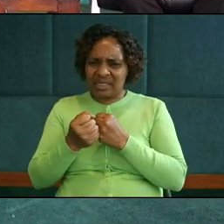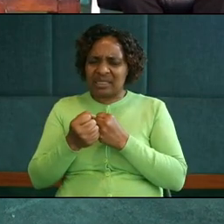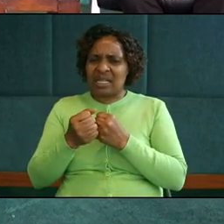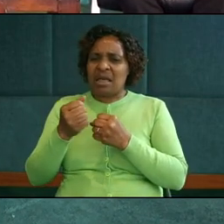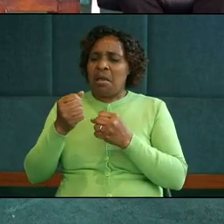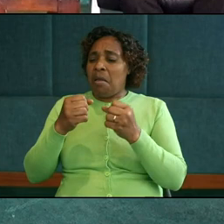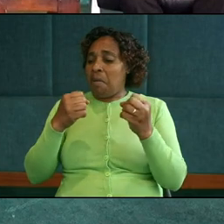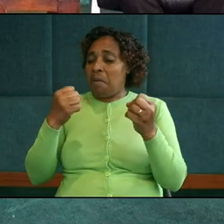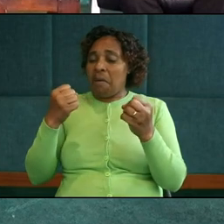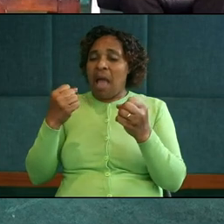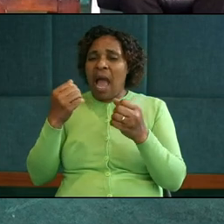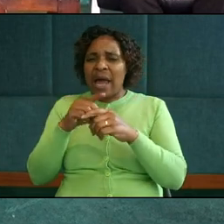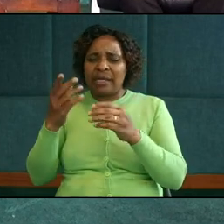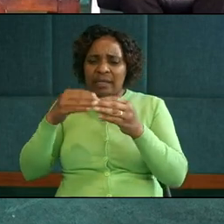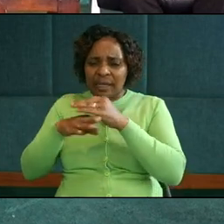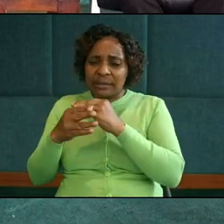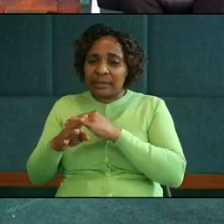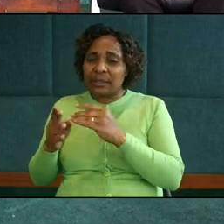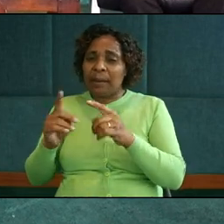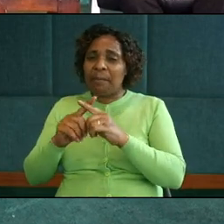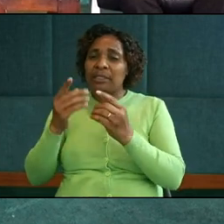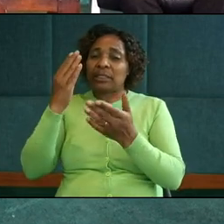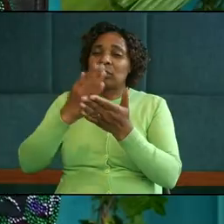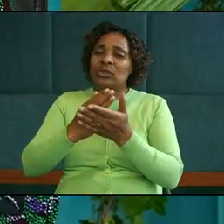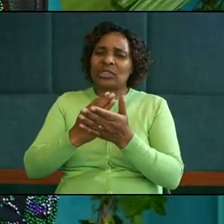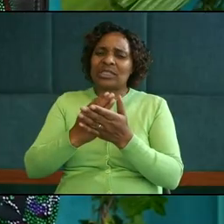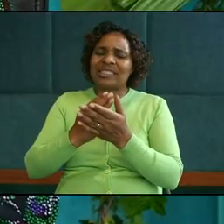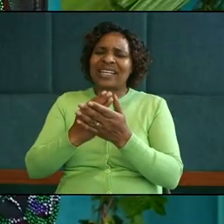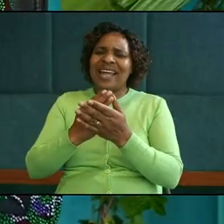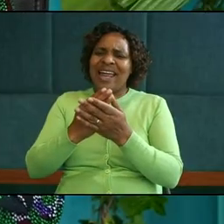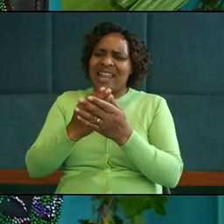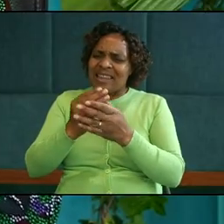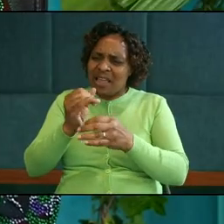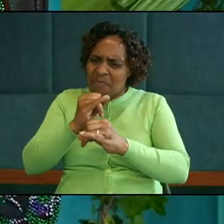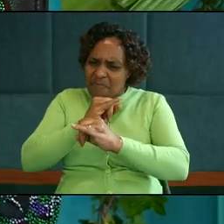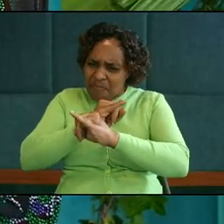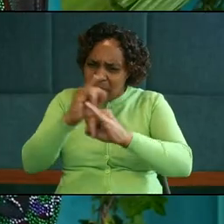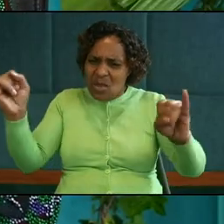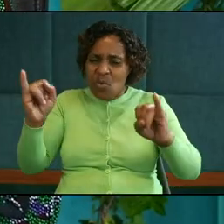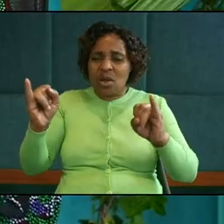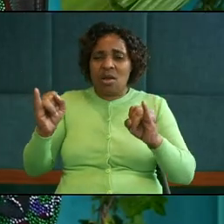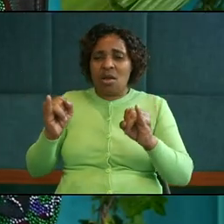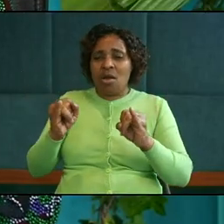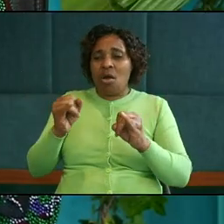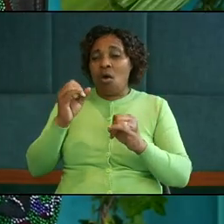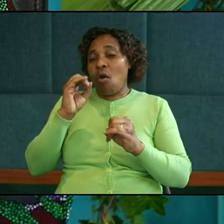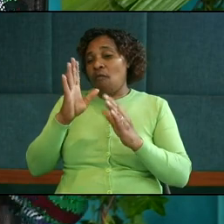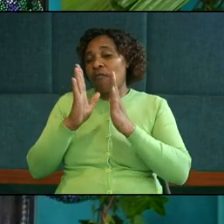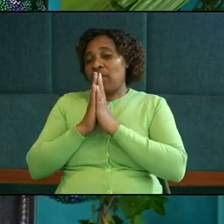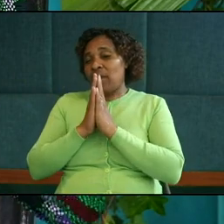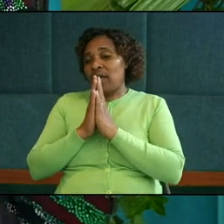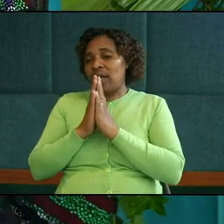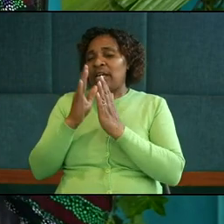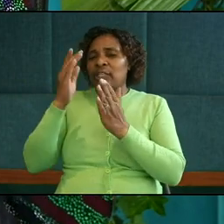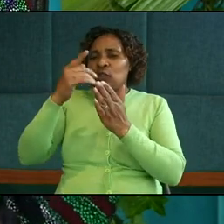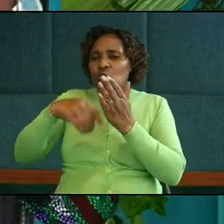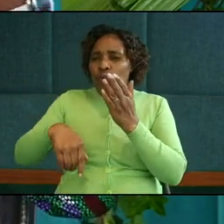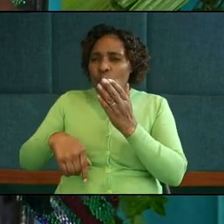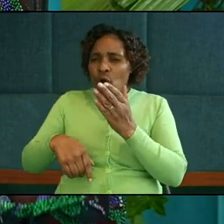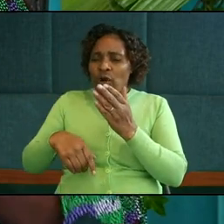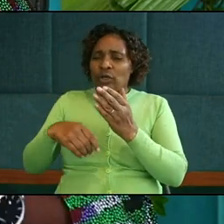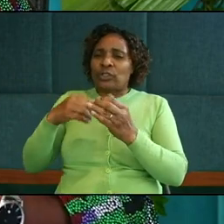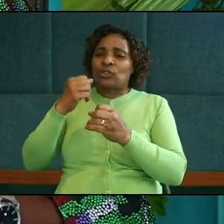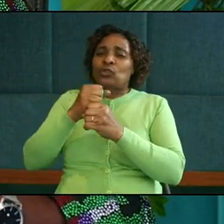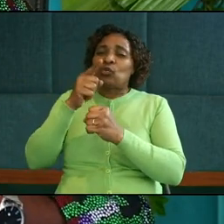entity, when in reality, the more accurate view of prayer is what New Age people